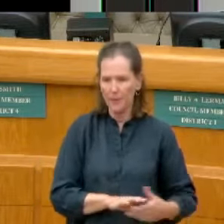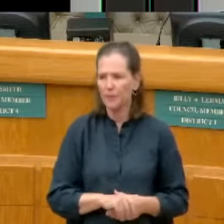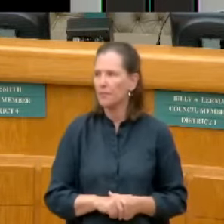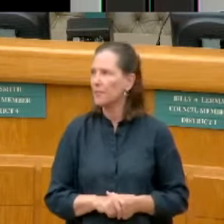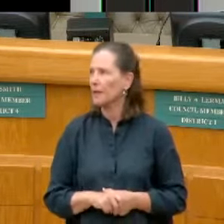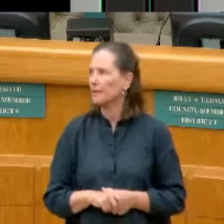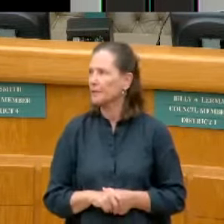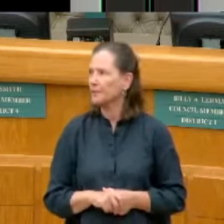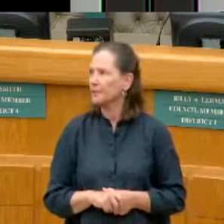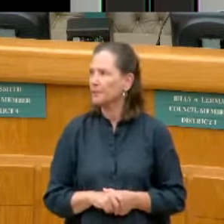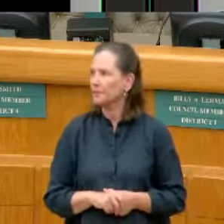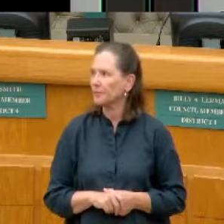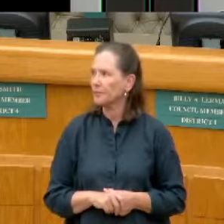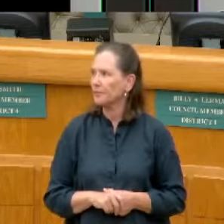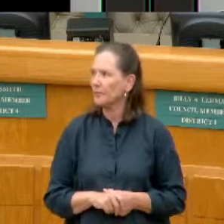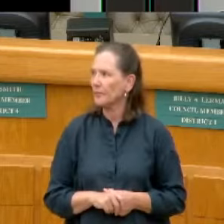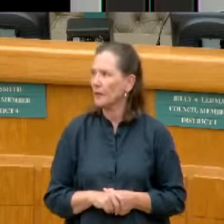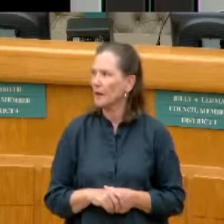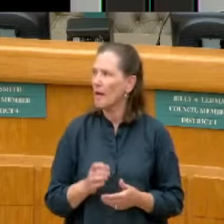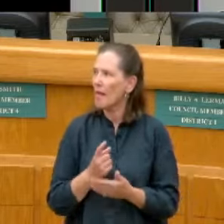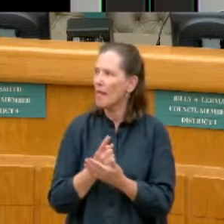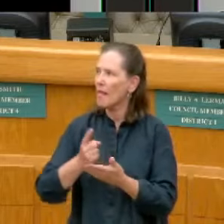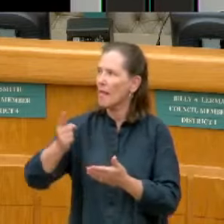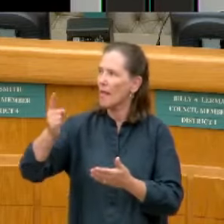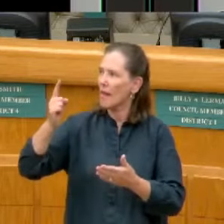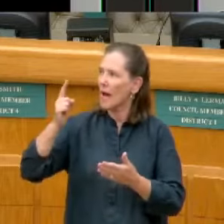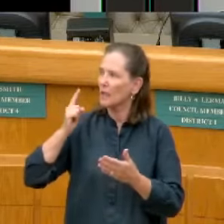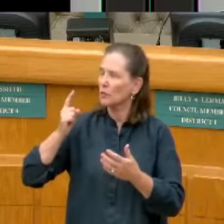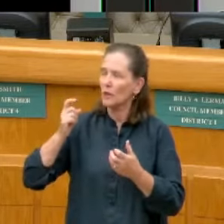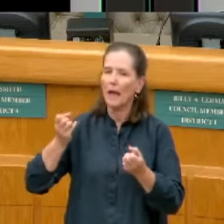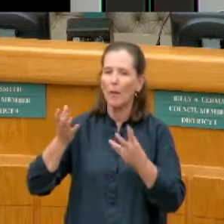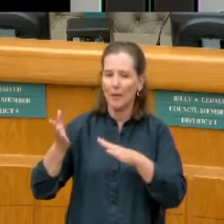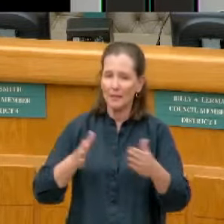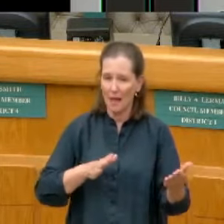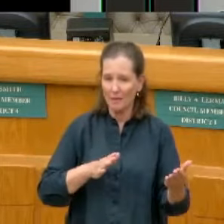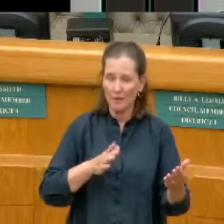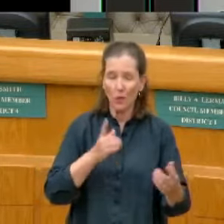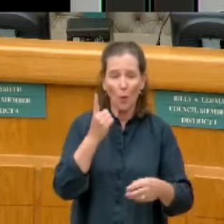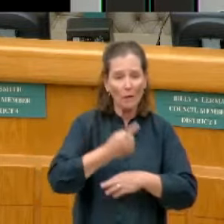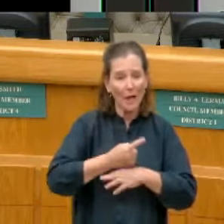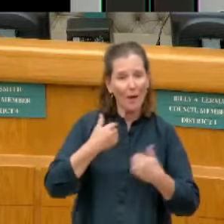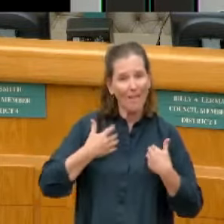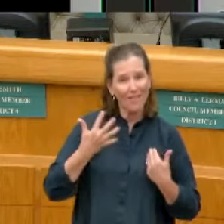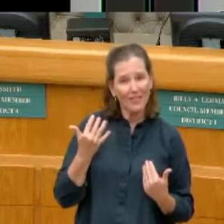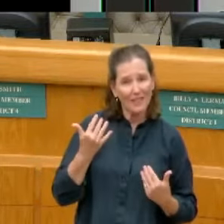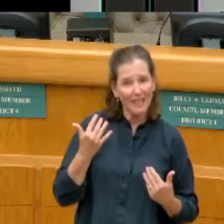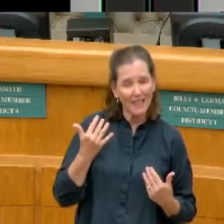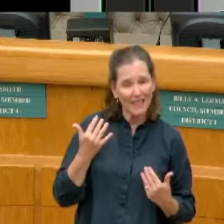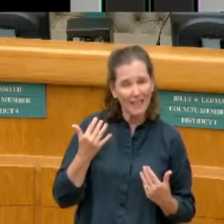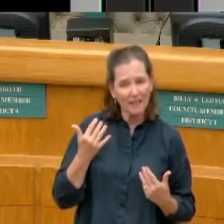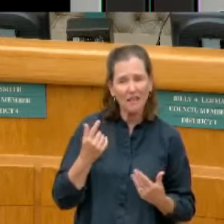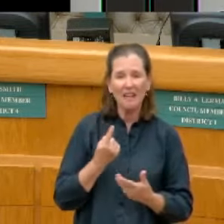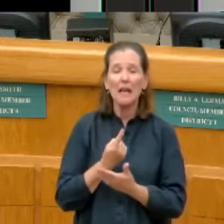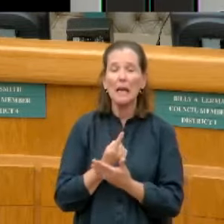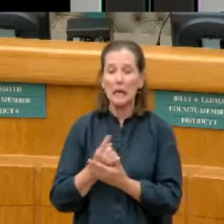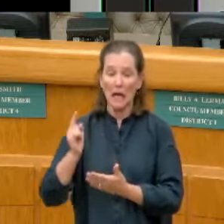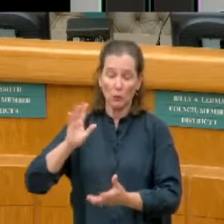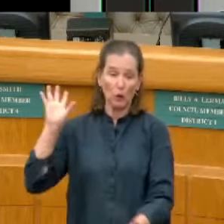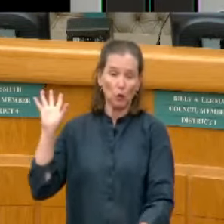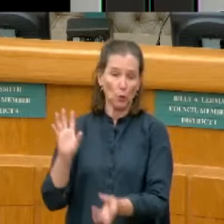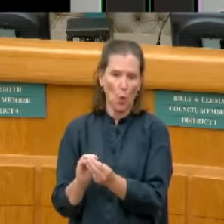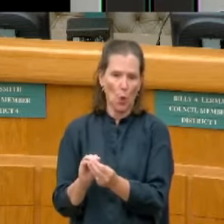were a little higher. We had 13, we had 15 on one day. Last week the total fatalities were 55 fatalities in